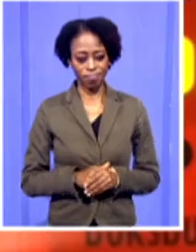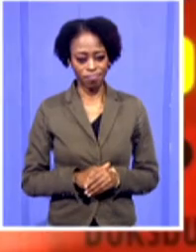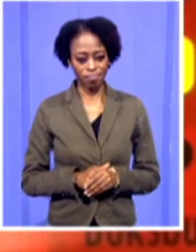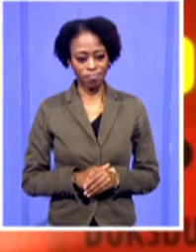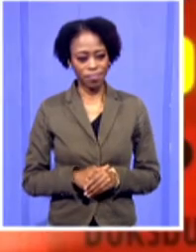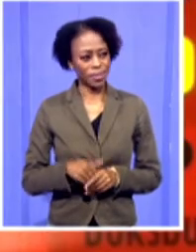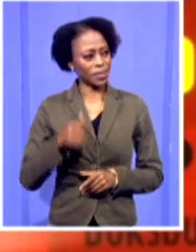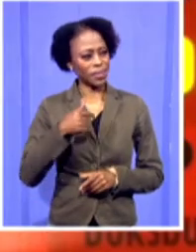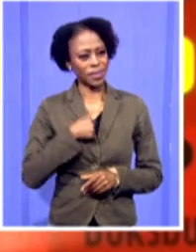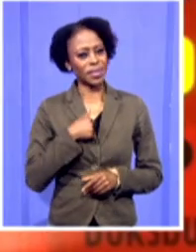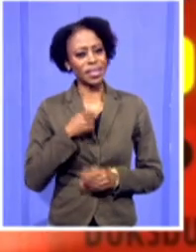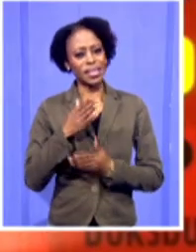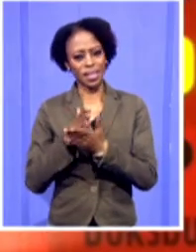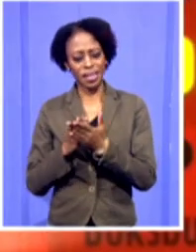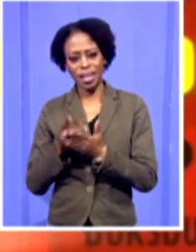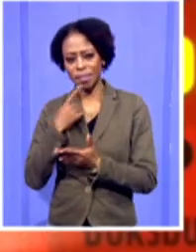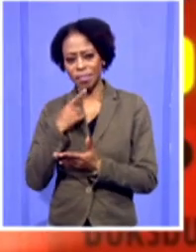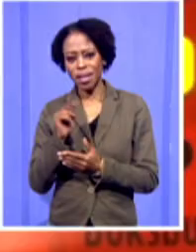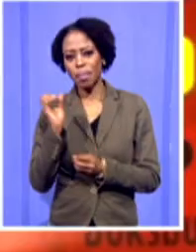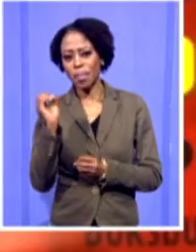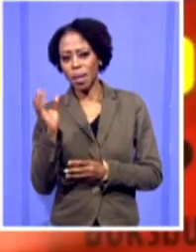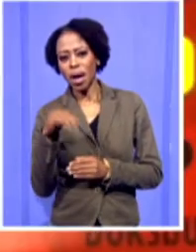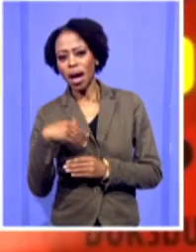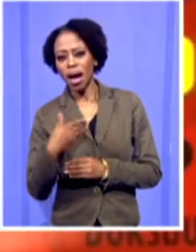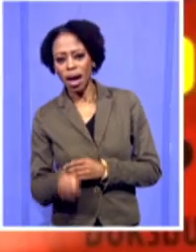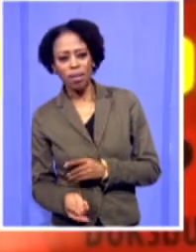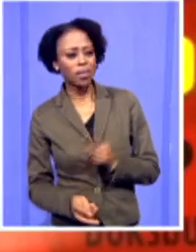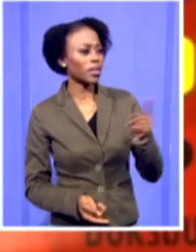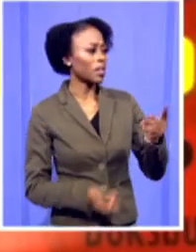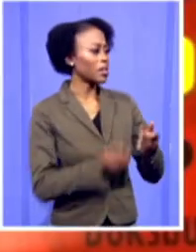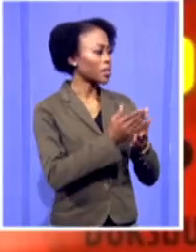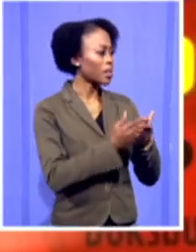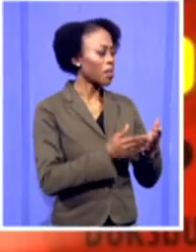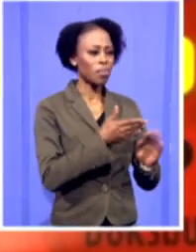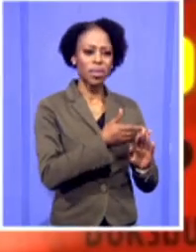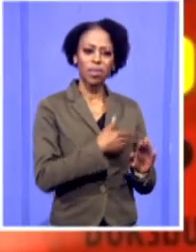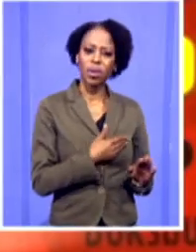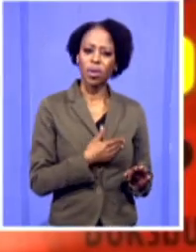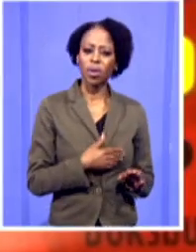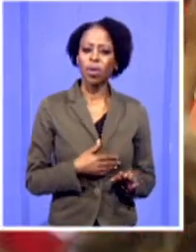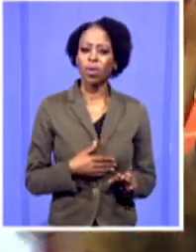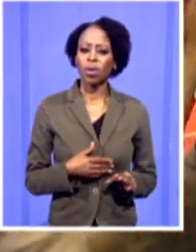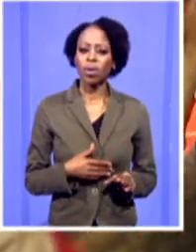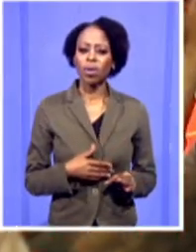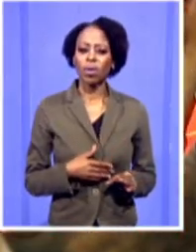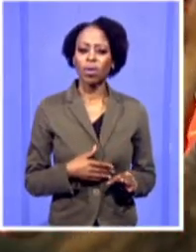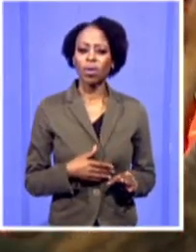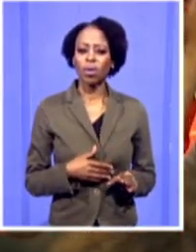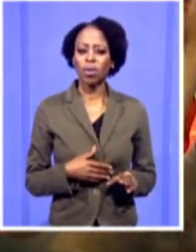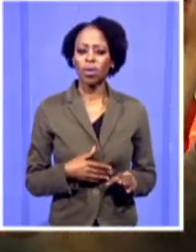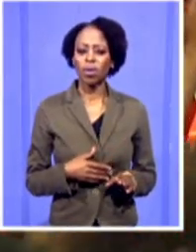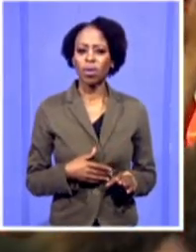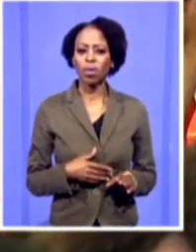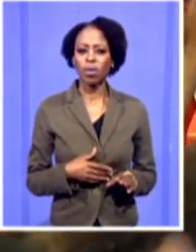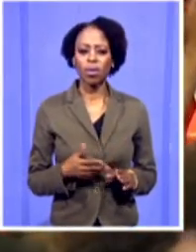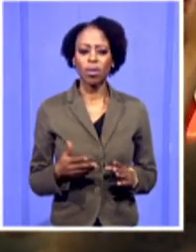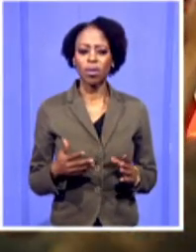don't want, no, there are those who are saying they must speak after. There are those who are saying they must speak. Wait, comrades.